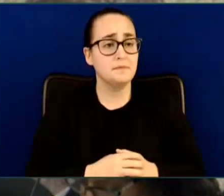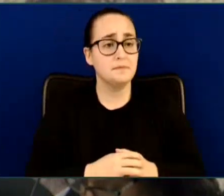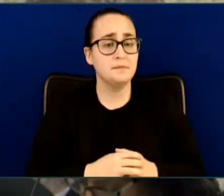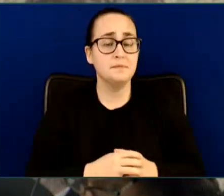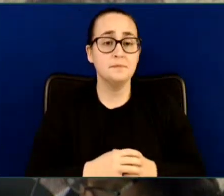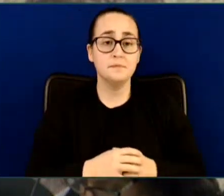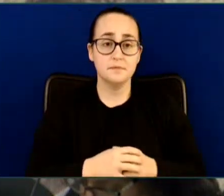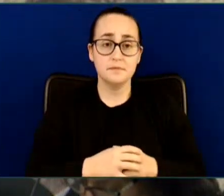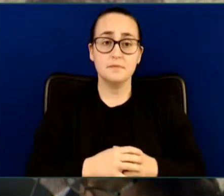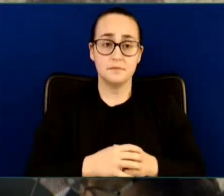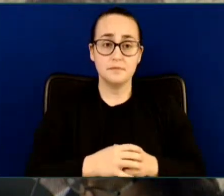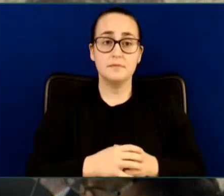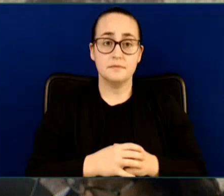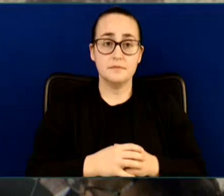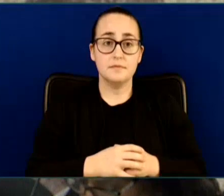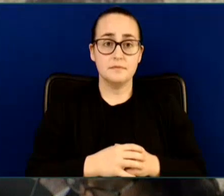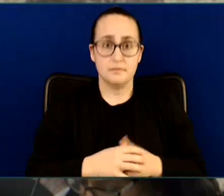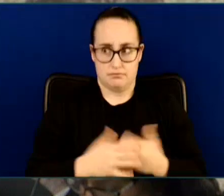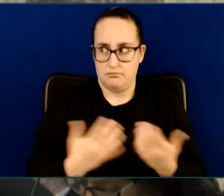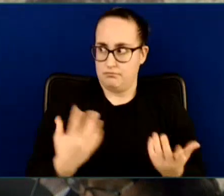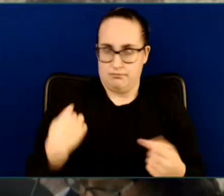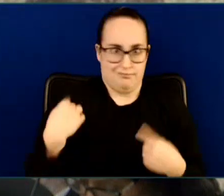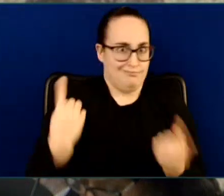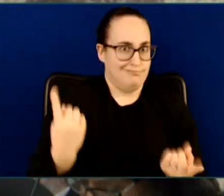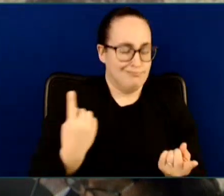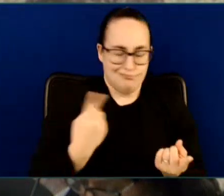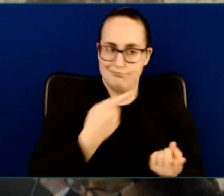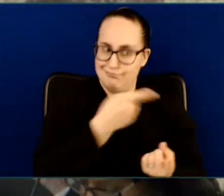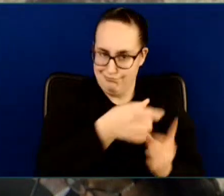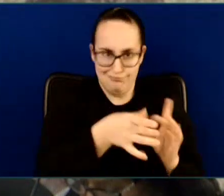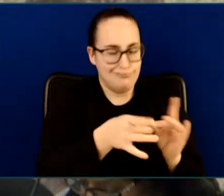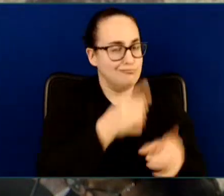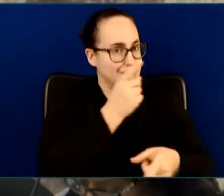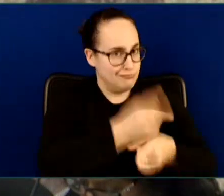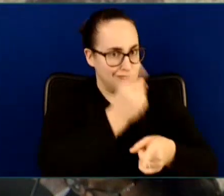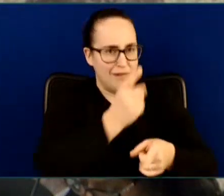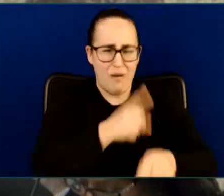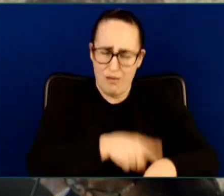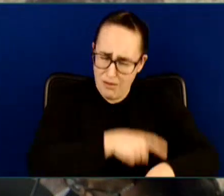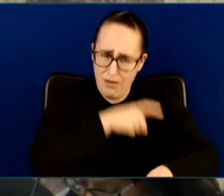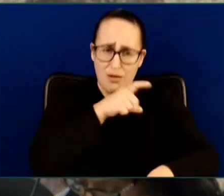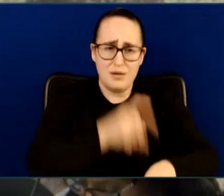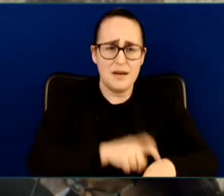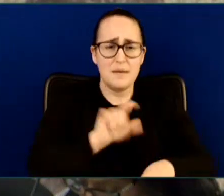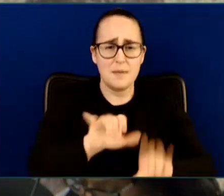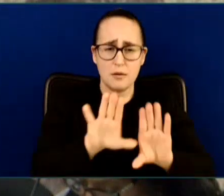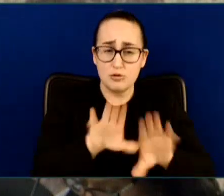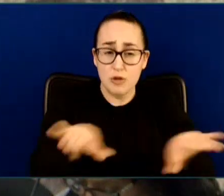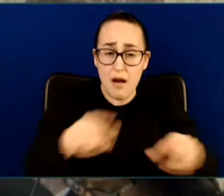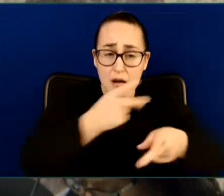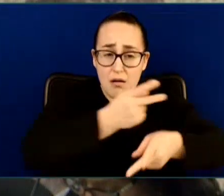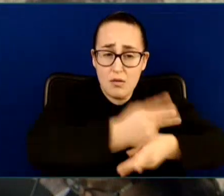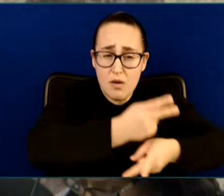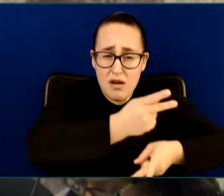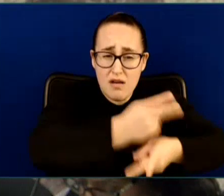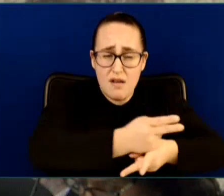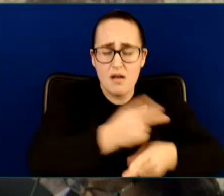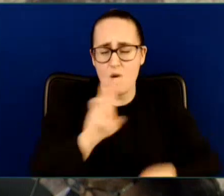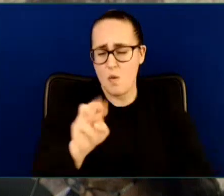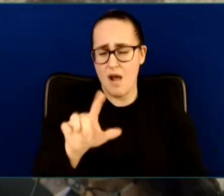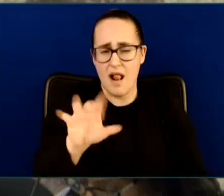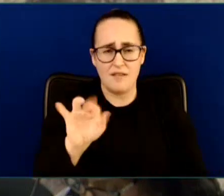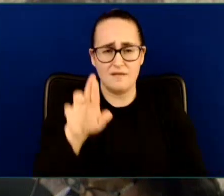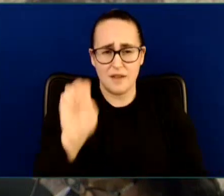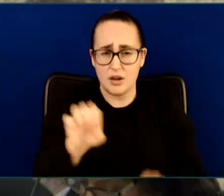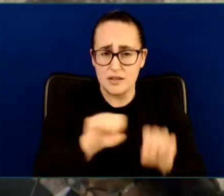known, as the member says, for a long time that the child welfare system has been associated with the harms of colonialism, and